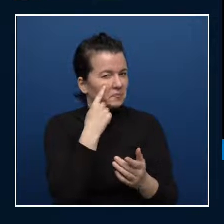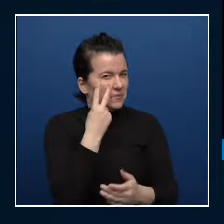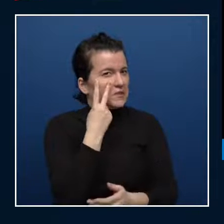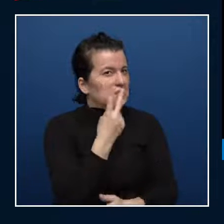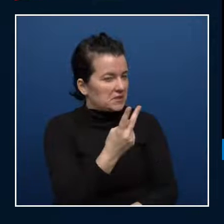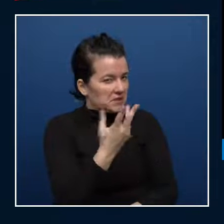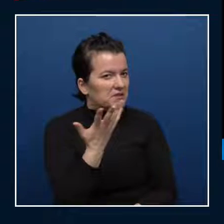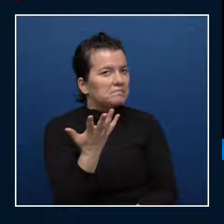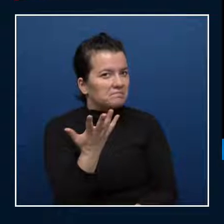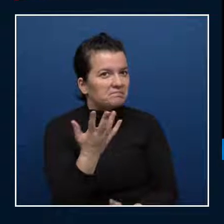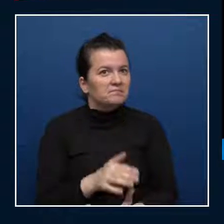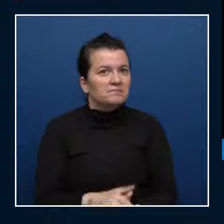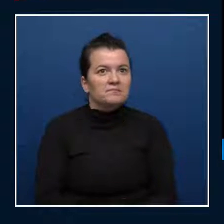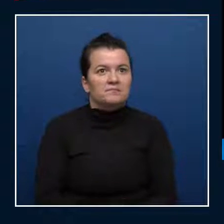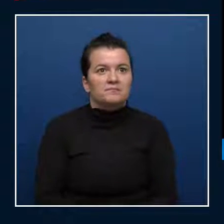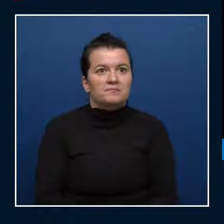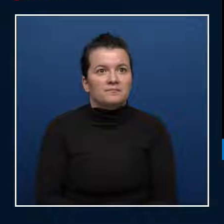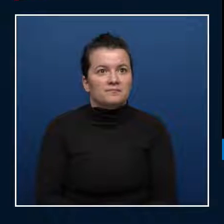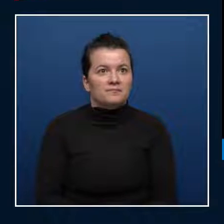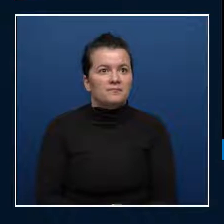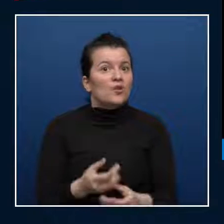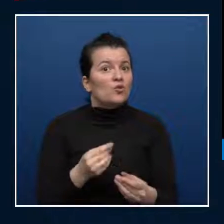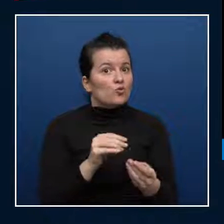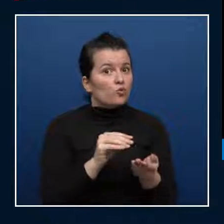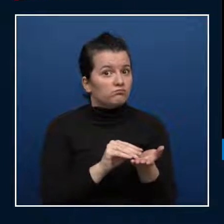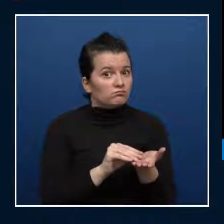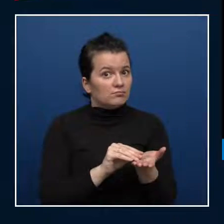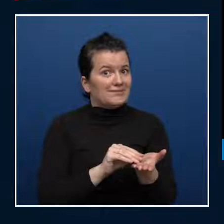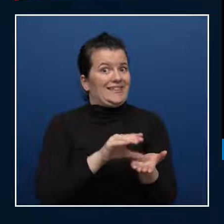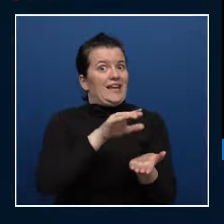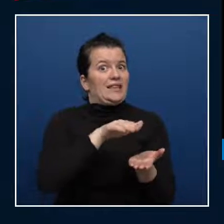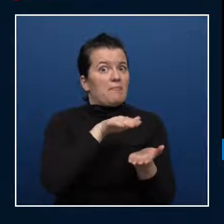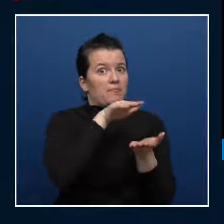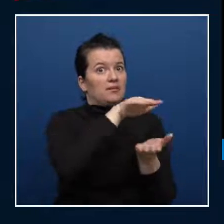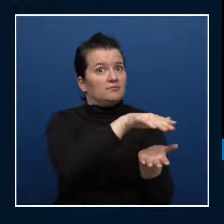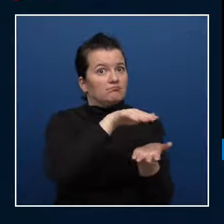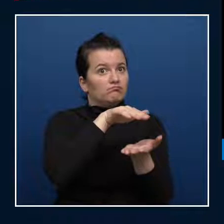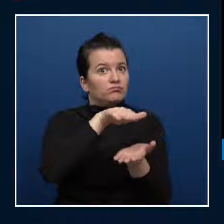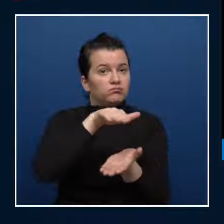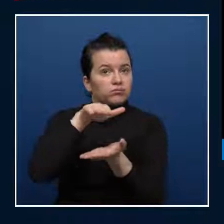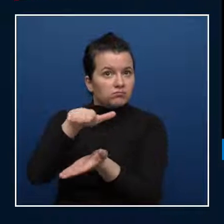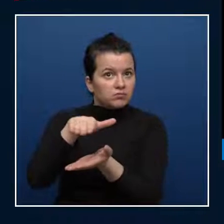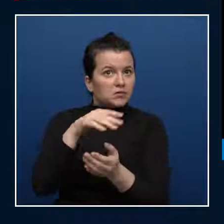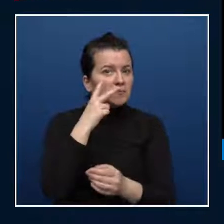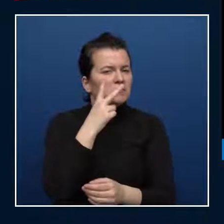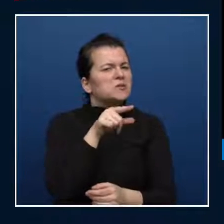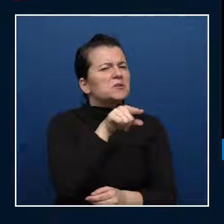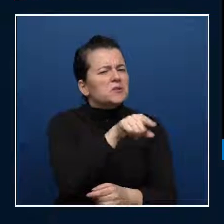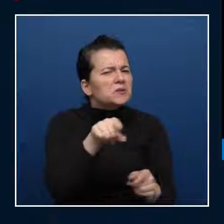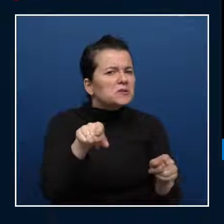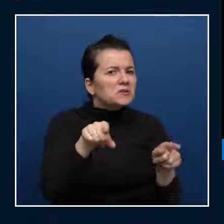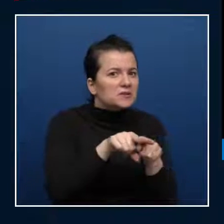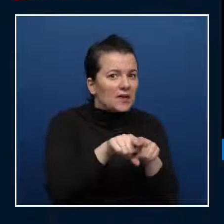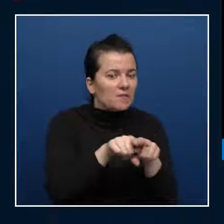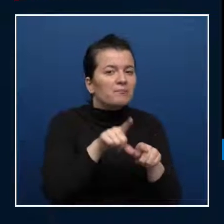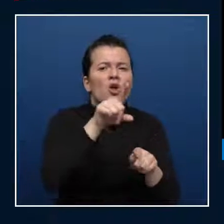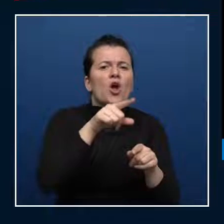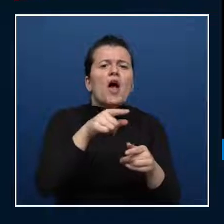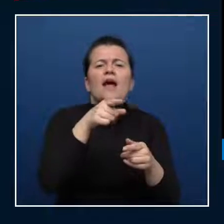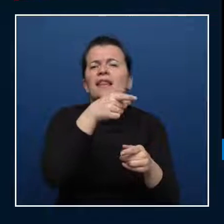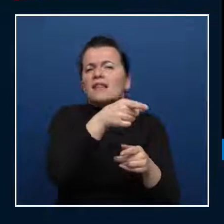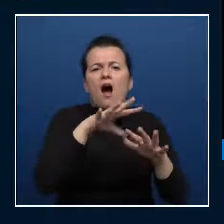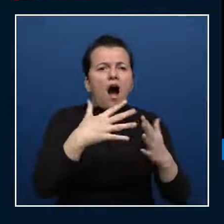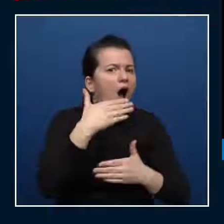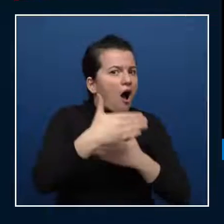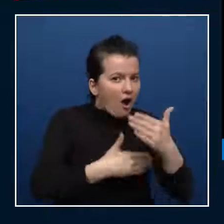you have an element of database within your web application as well. Now, it's based on that open source project,